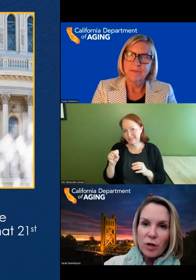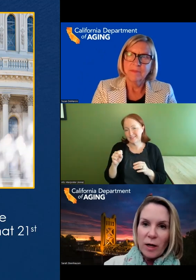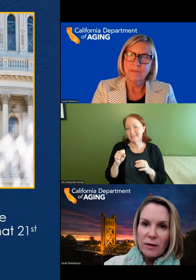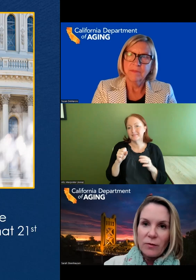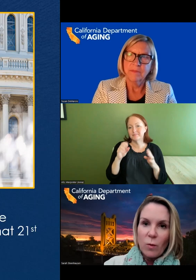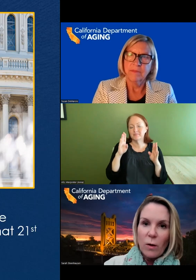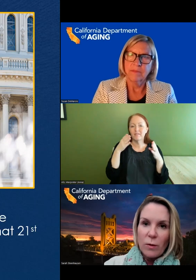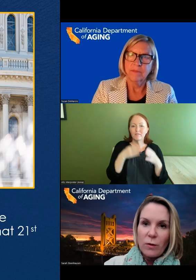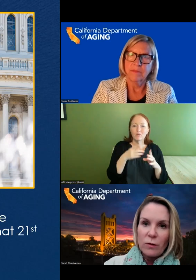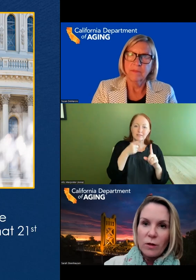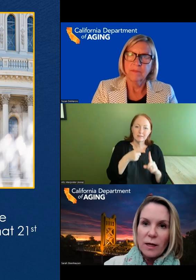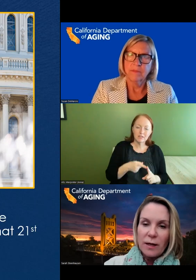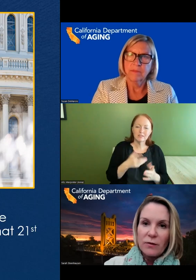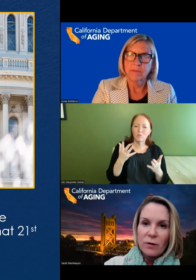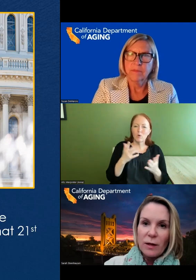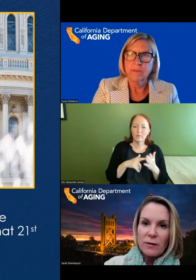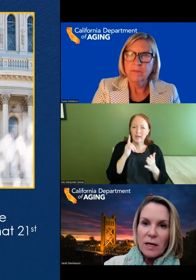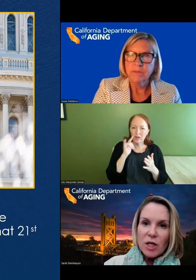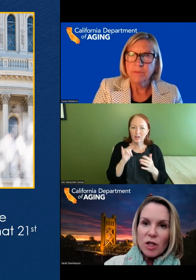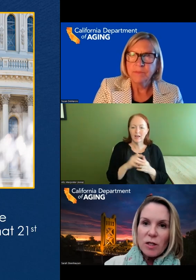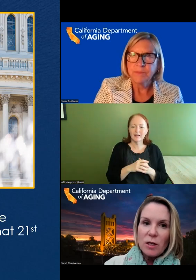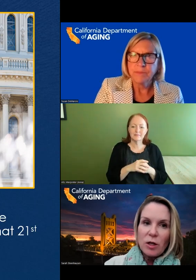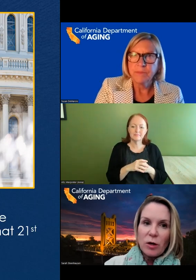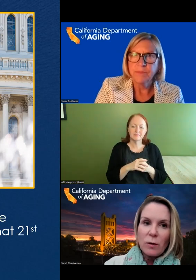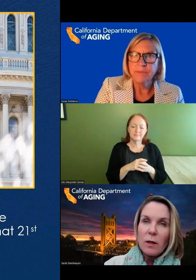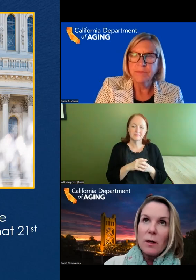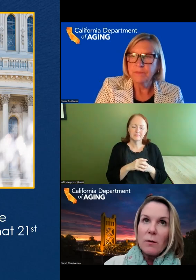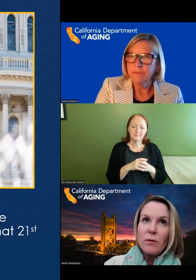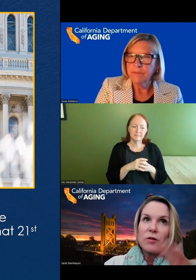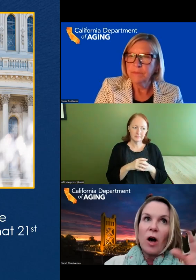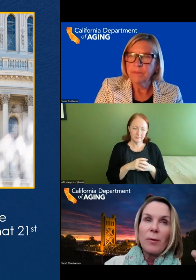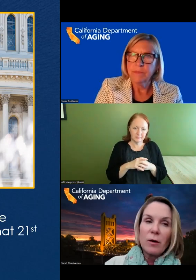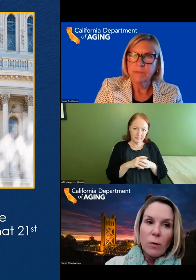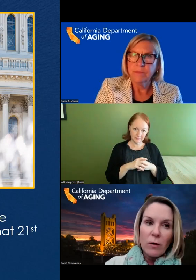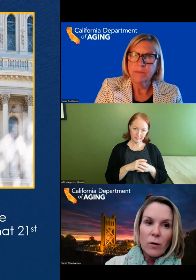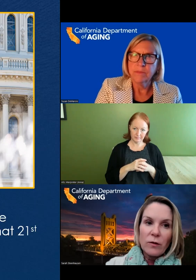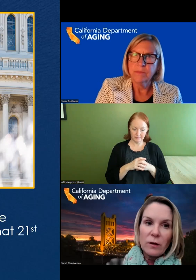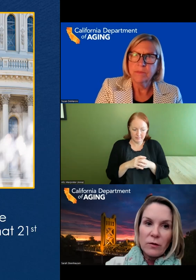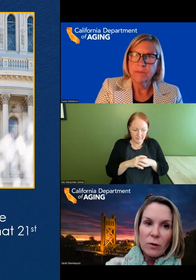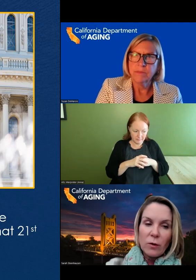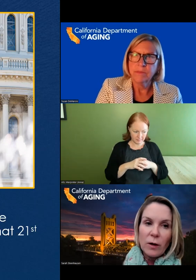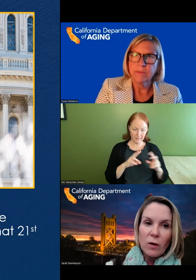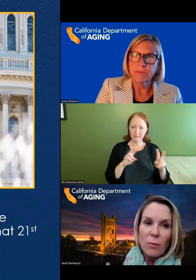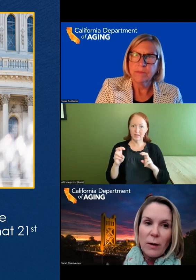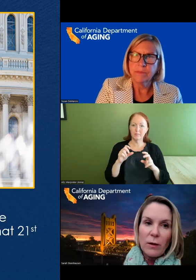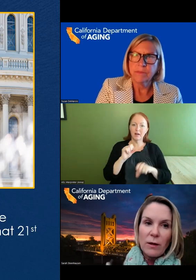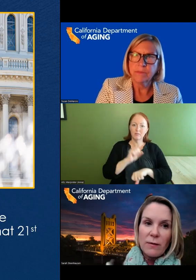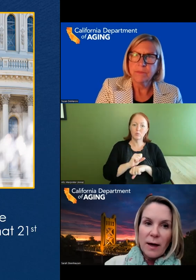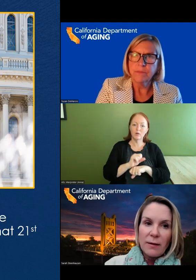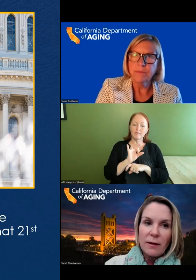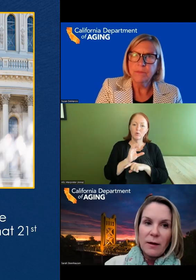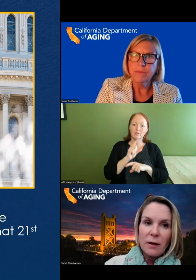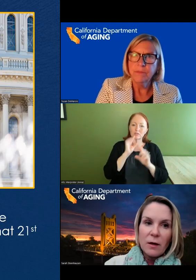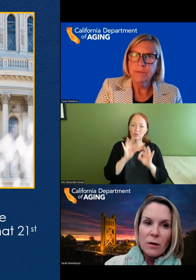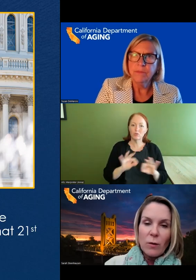focused objectives, what would those look like? And so that's just, the topic of workforce is so critical, but within